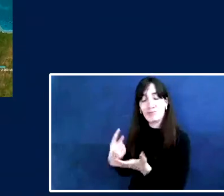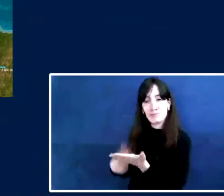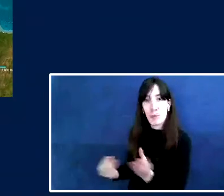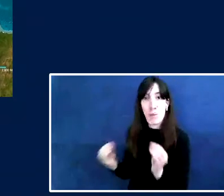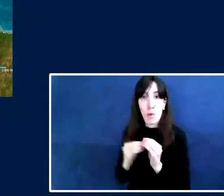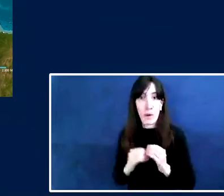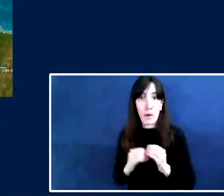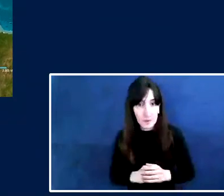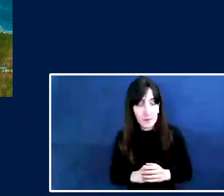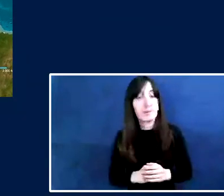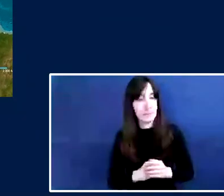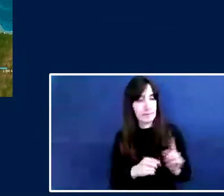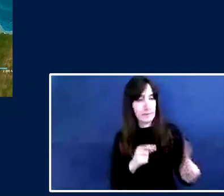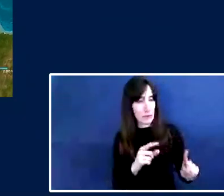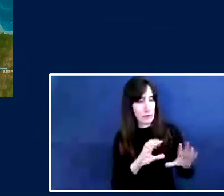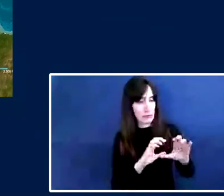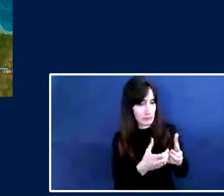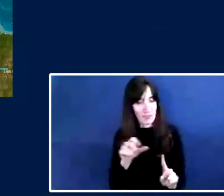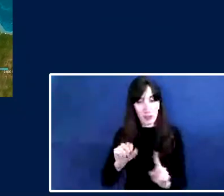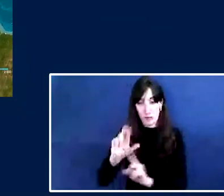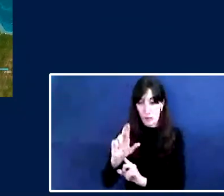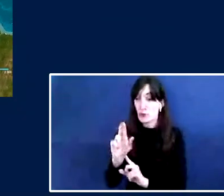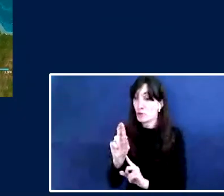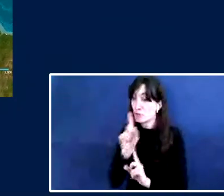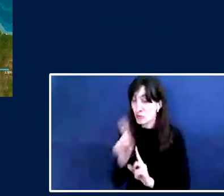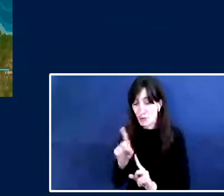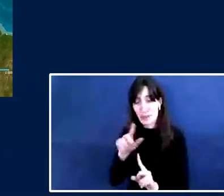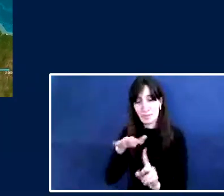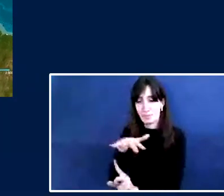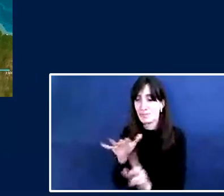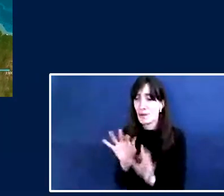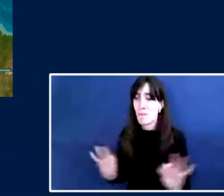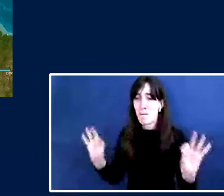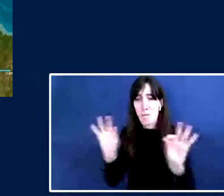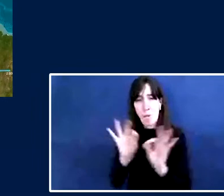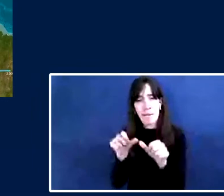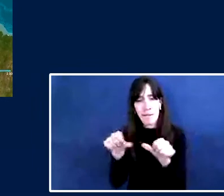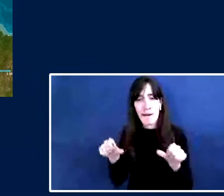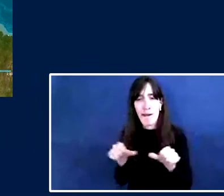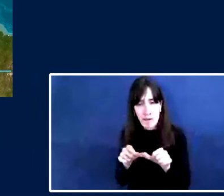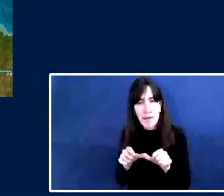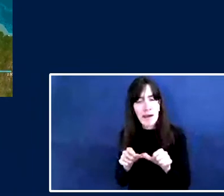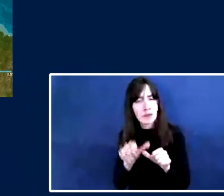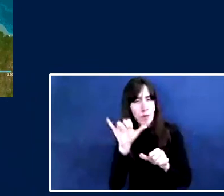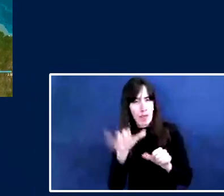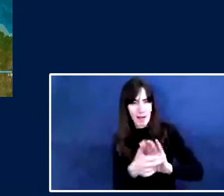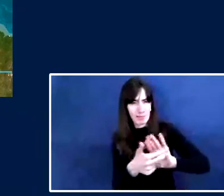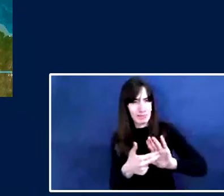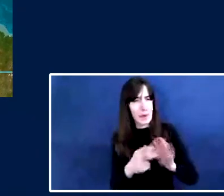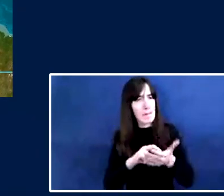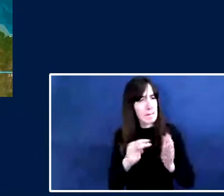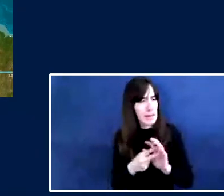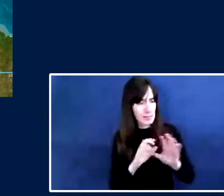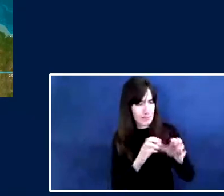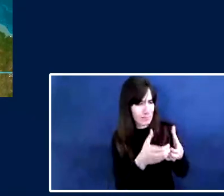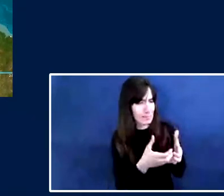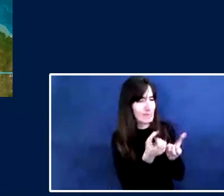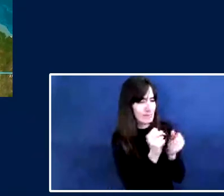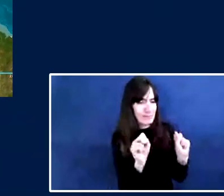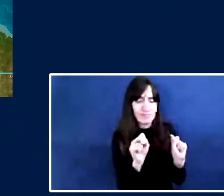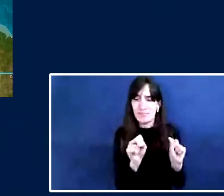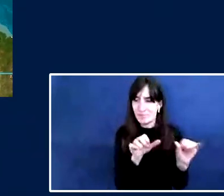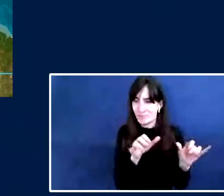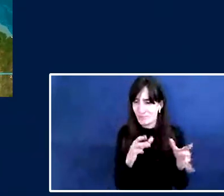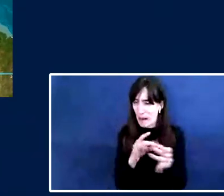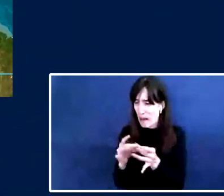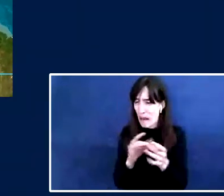on its own, right? An ecologically significant area. What does that mean within the sanctuary? Right. So the sanctuary